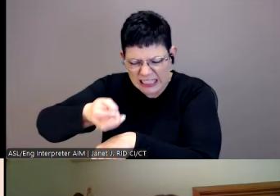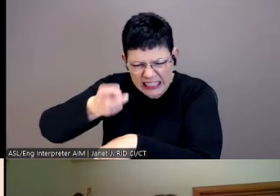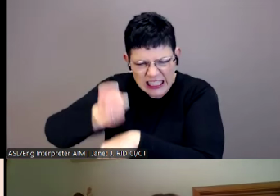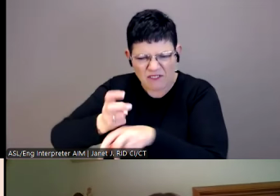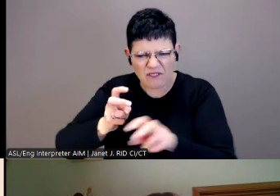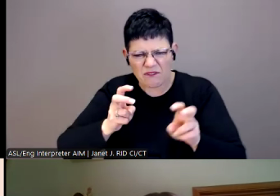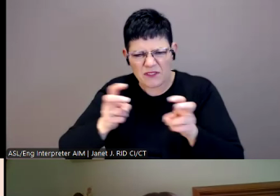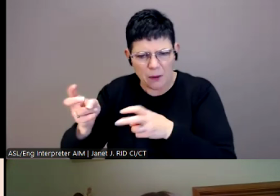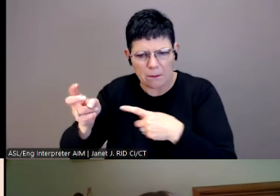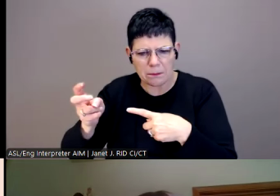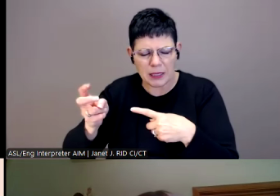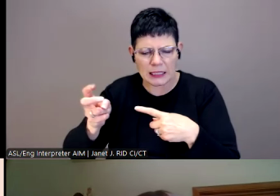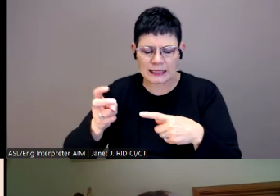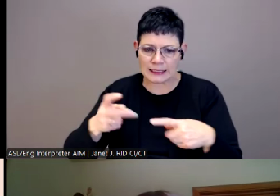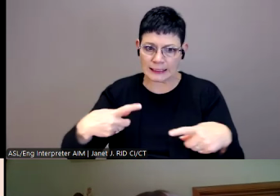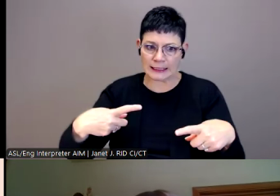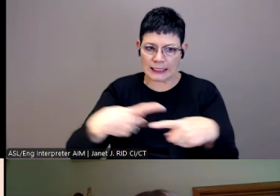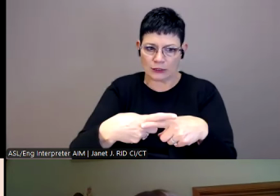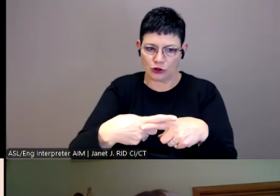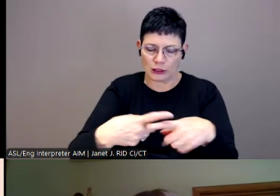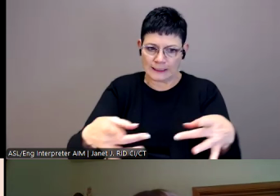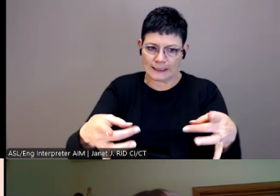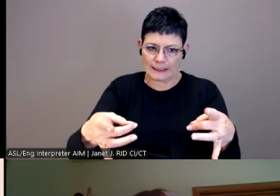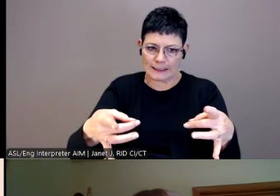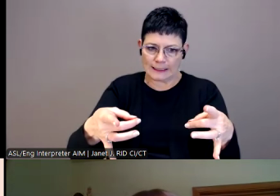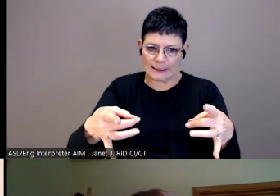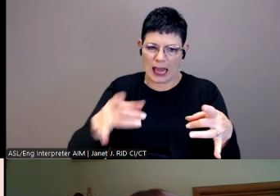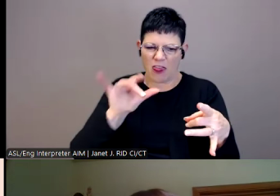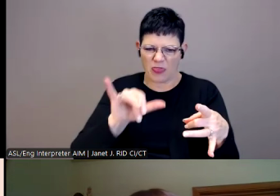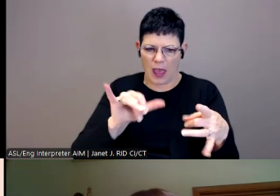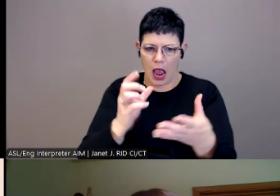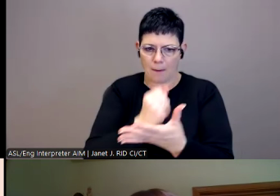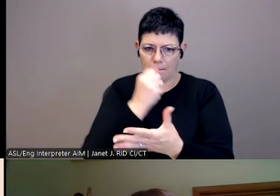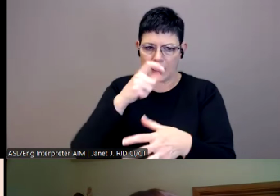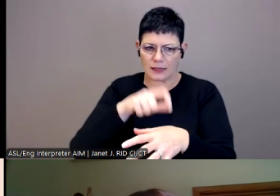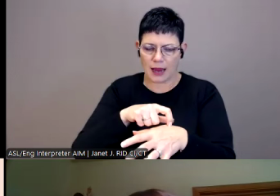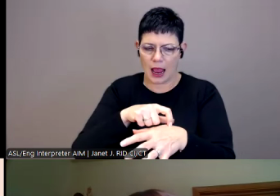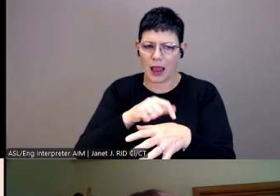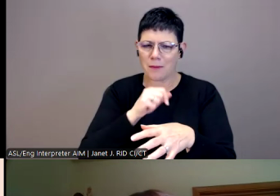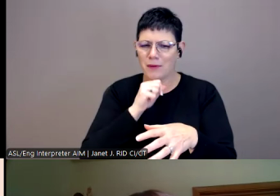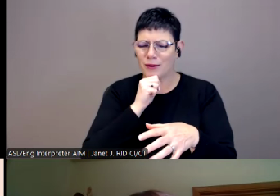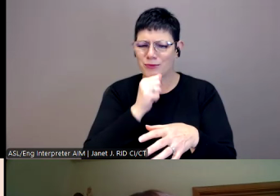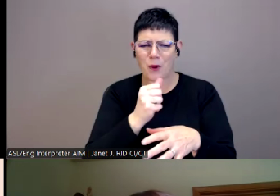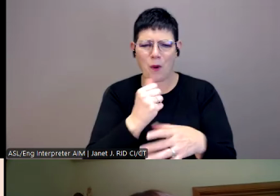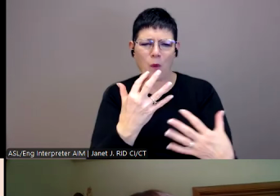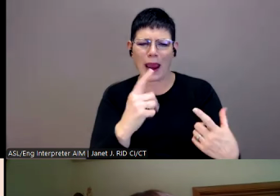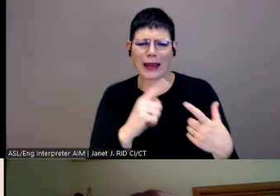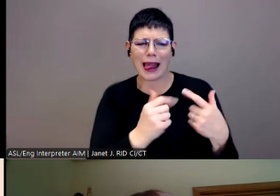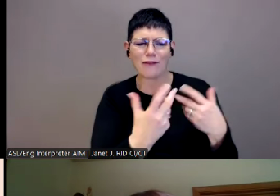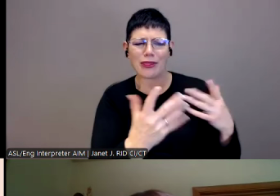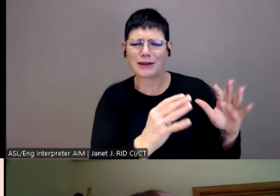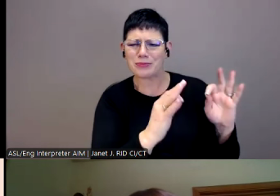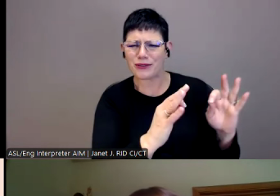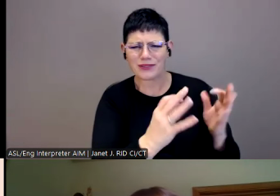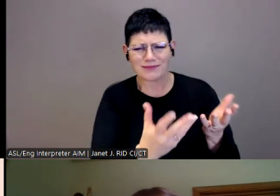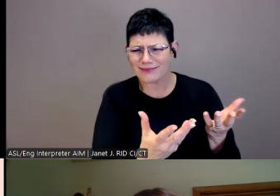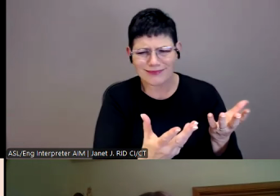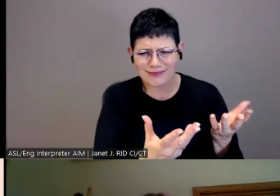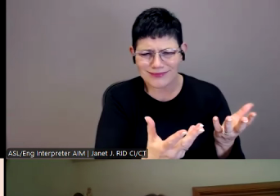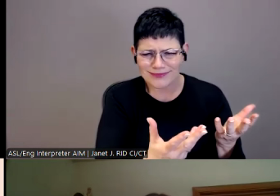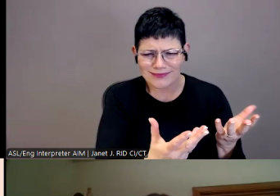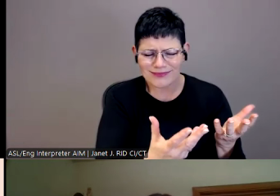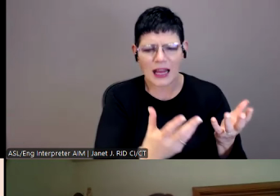where there's a lot of tension, that's the time to do it. It's really easy to talk and have discussions when everybody agrees